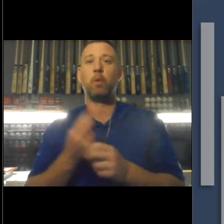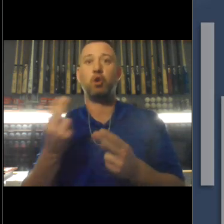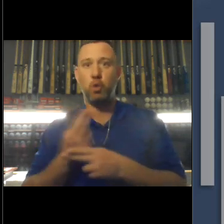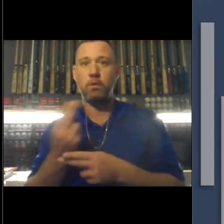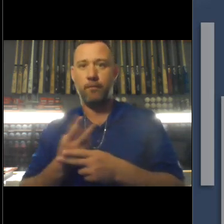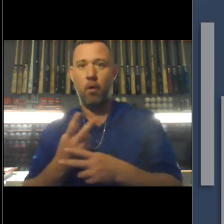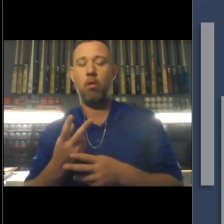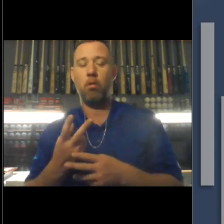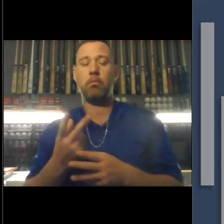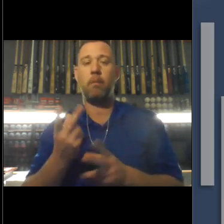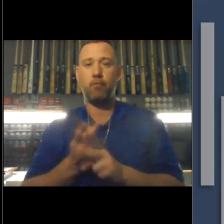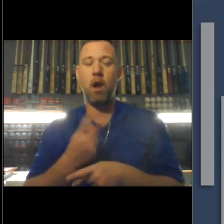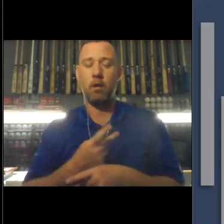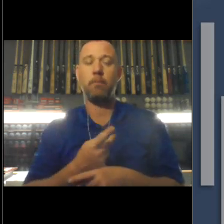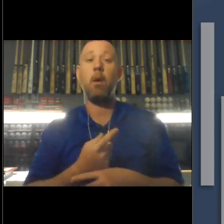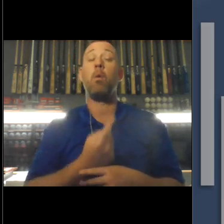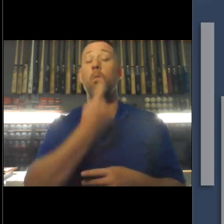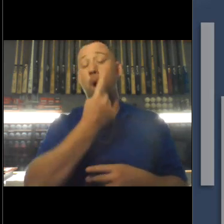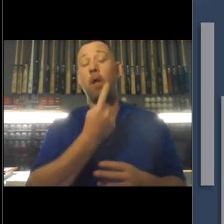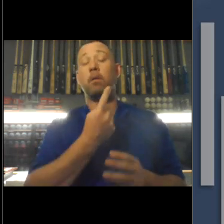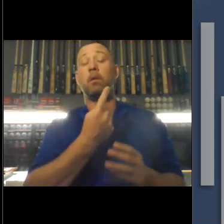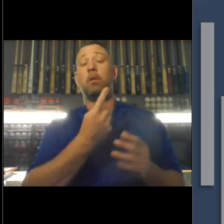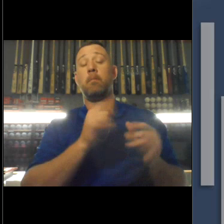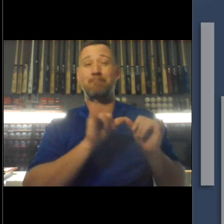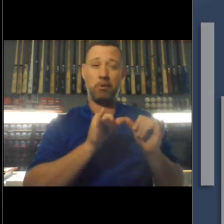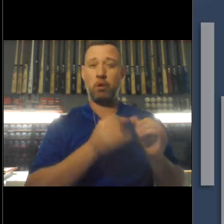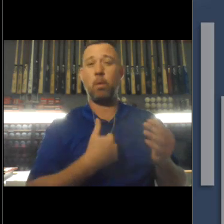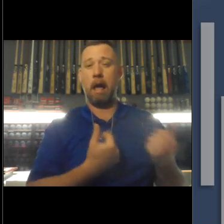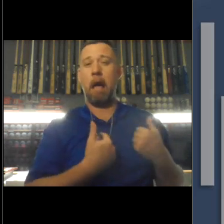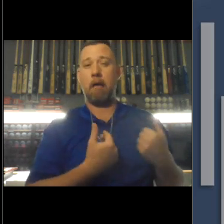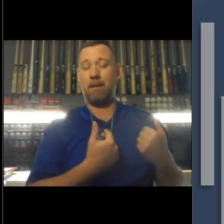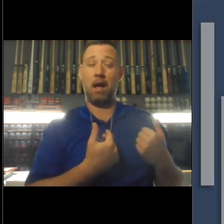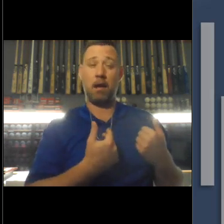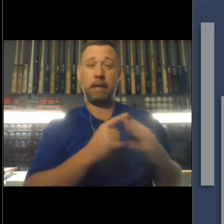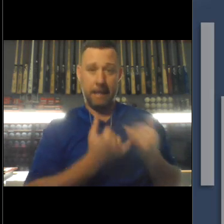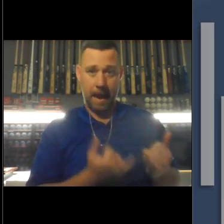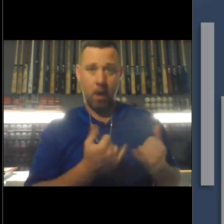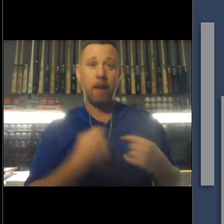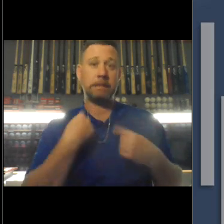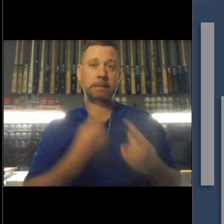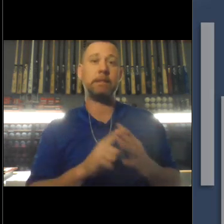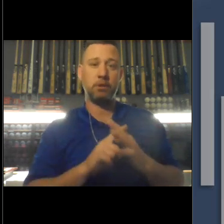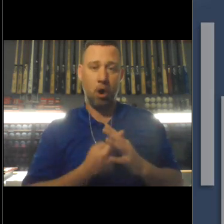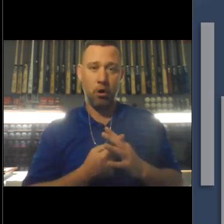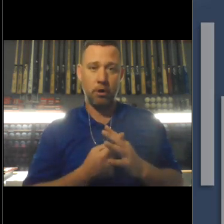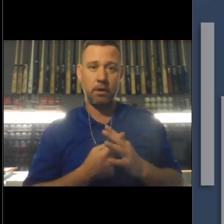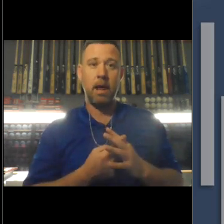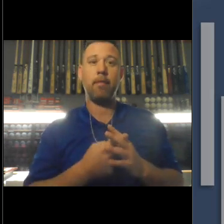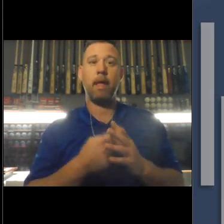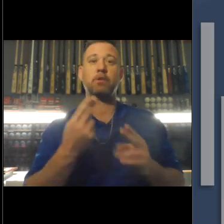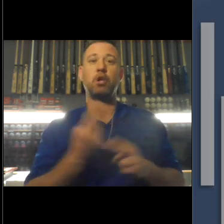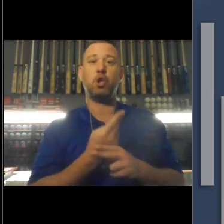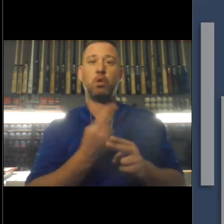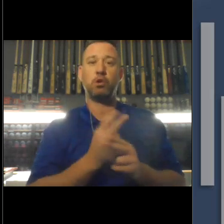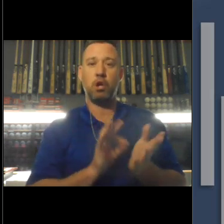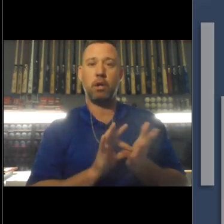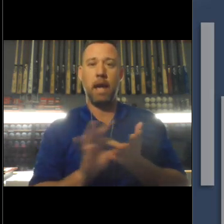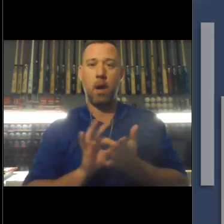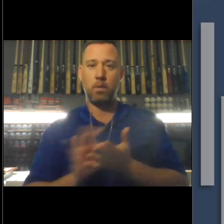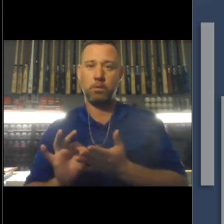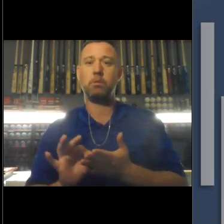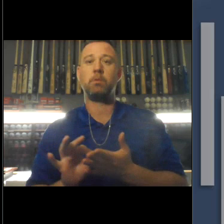performance metric, however, that we have now and have had since the program started. That is user counts.